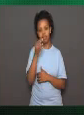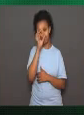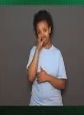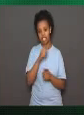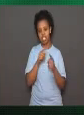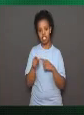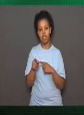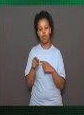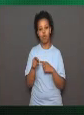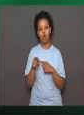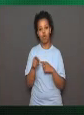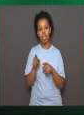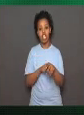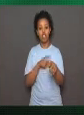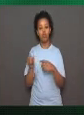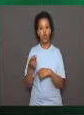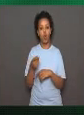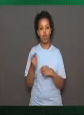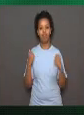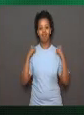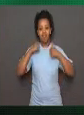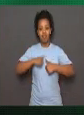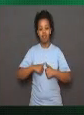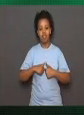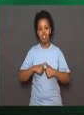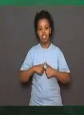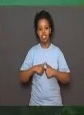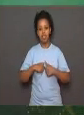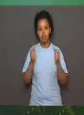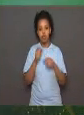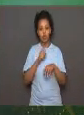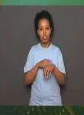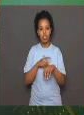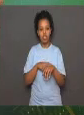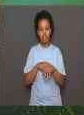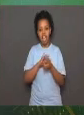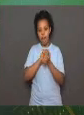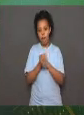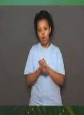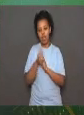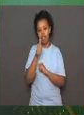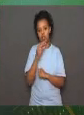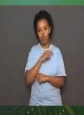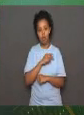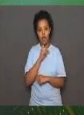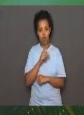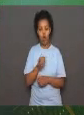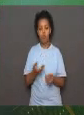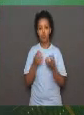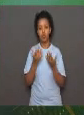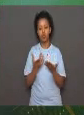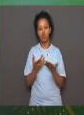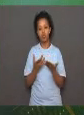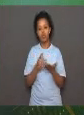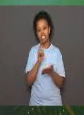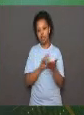the color of their coat to camouflage in the winter. There are many other examples that are